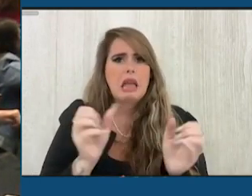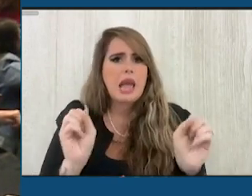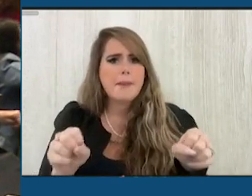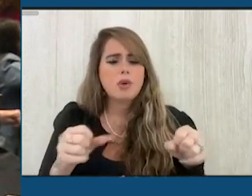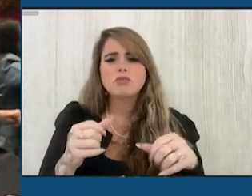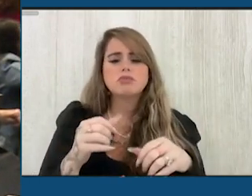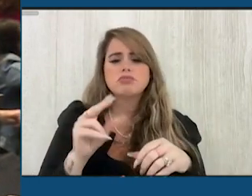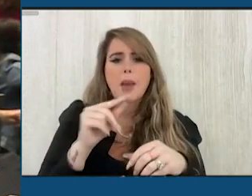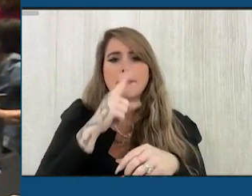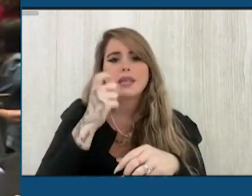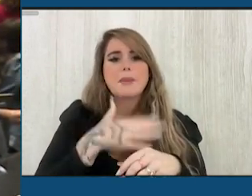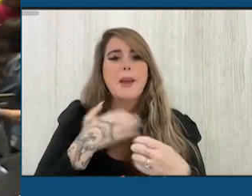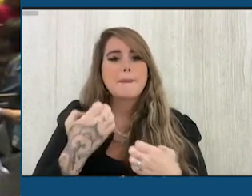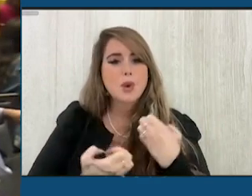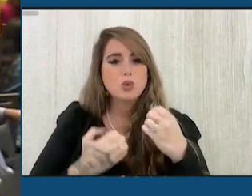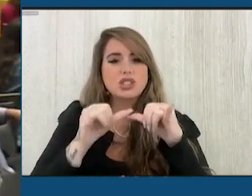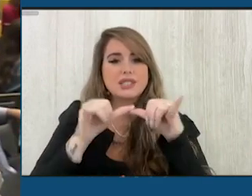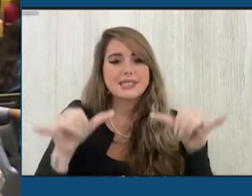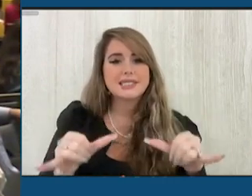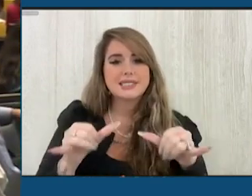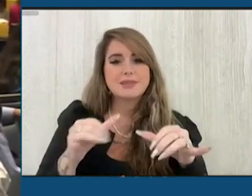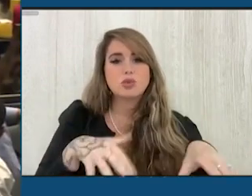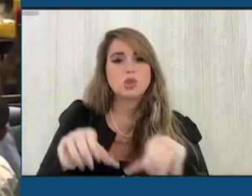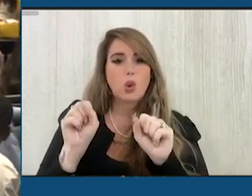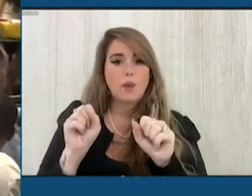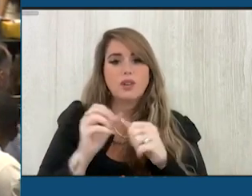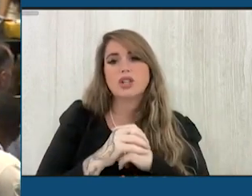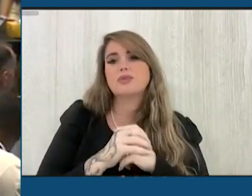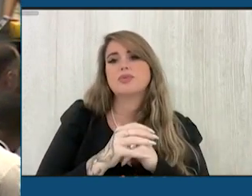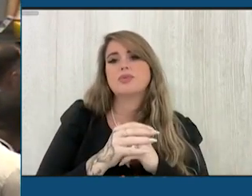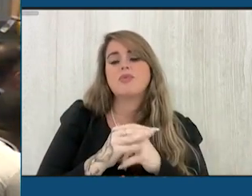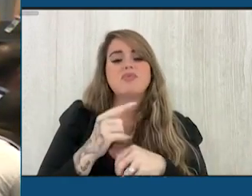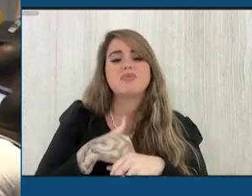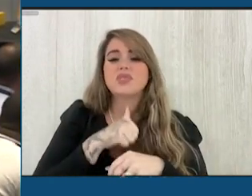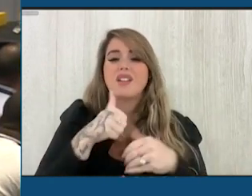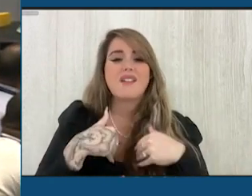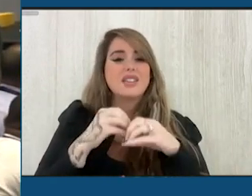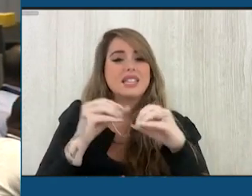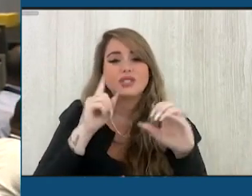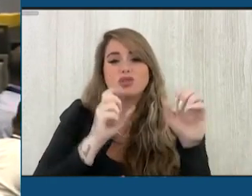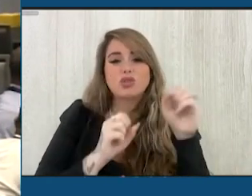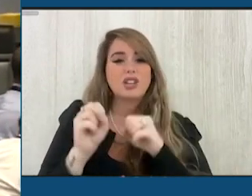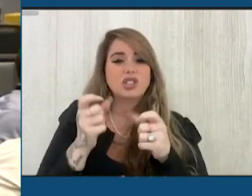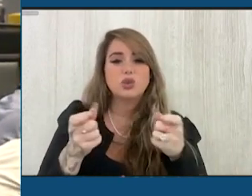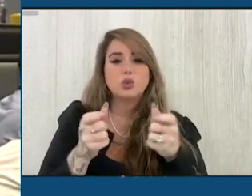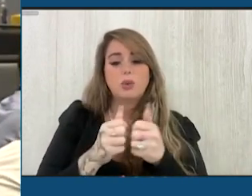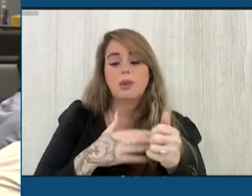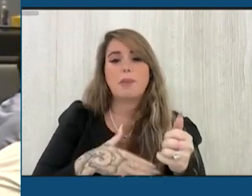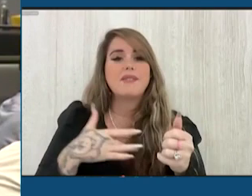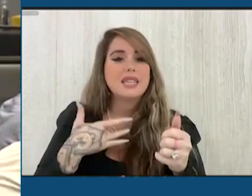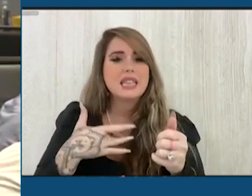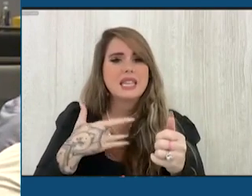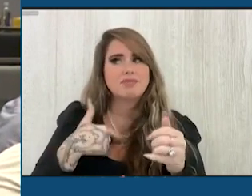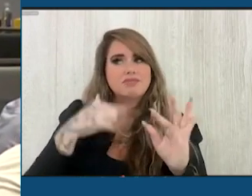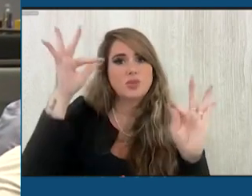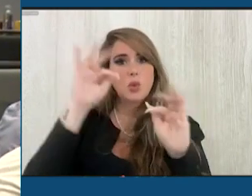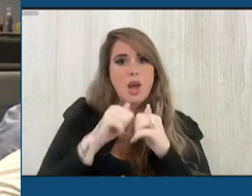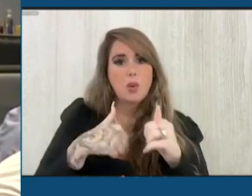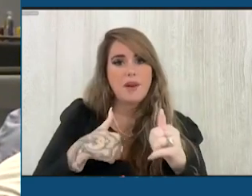my emotion system was taking over. I didn't have strategies to deal with my feelings. I didn't even know how I was feeling.